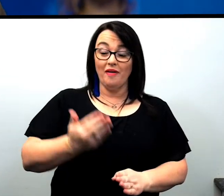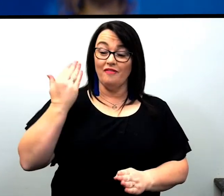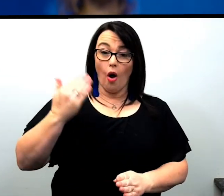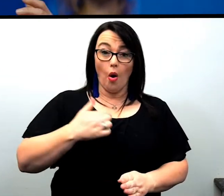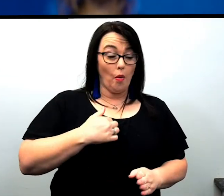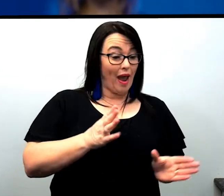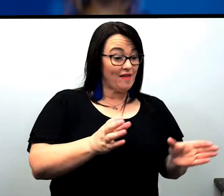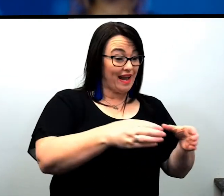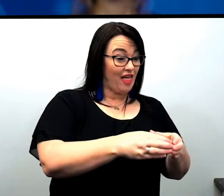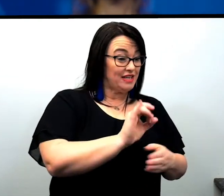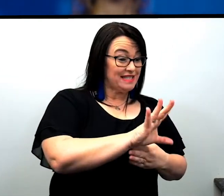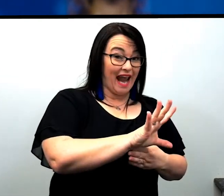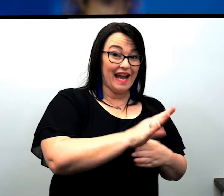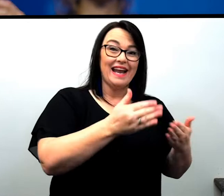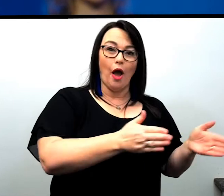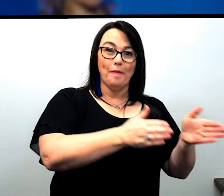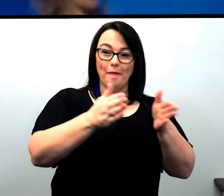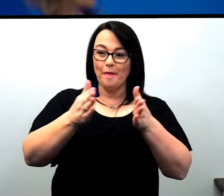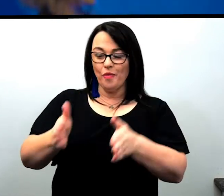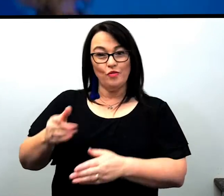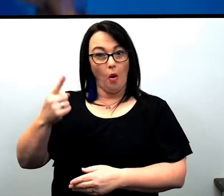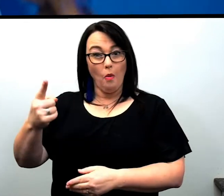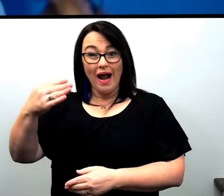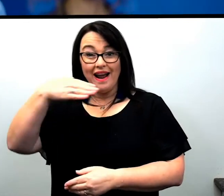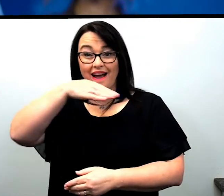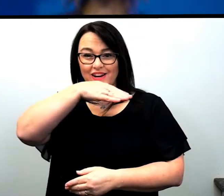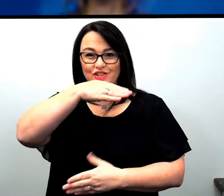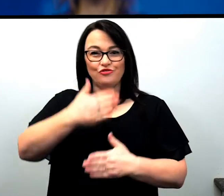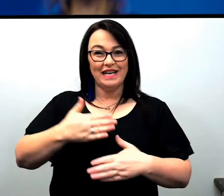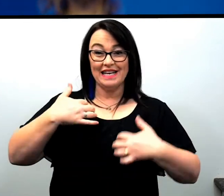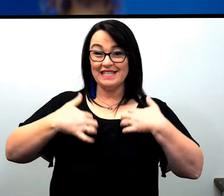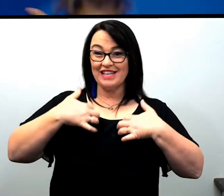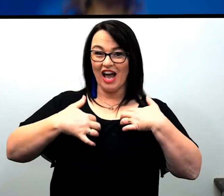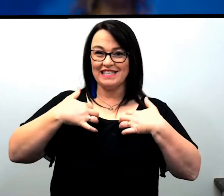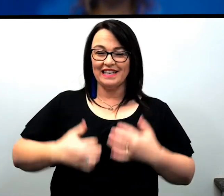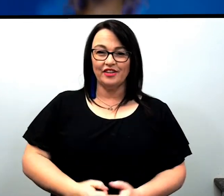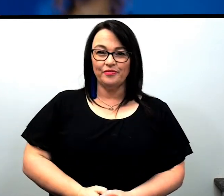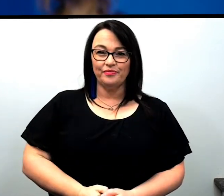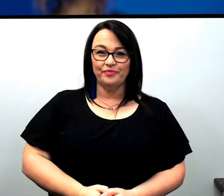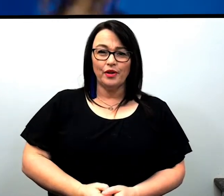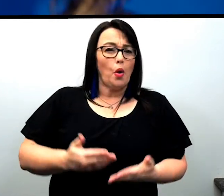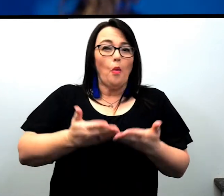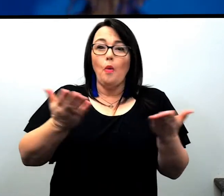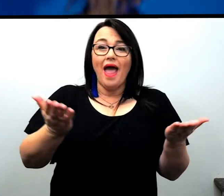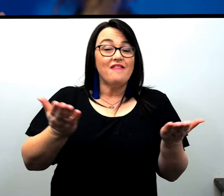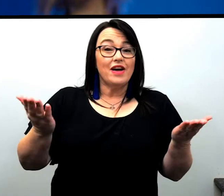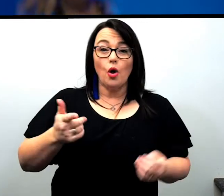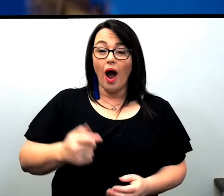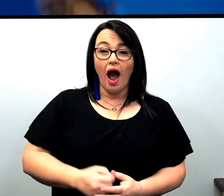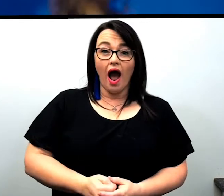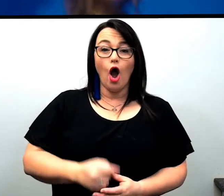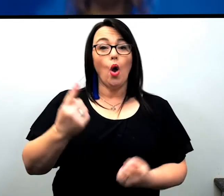to now gatherings of 100, which is exciting. And I pray wherever you are, whoever you're with, this is going to be